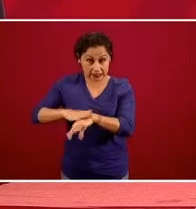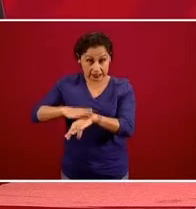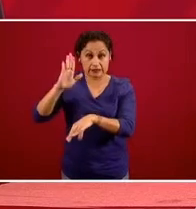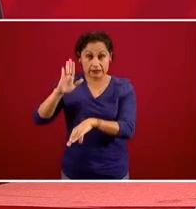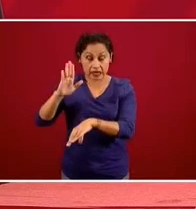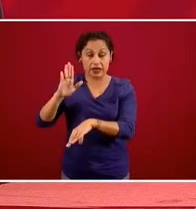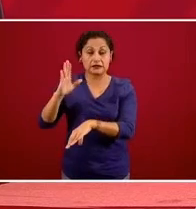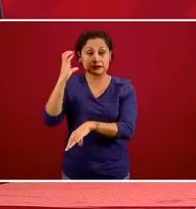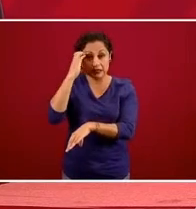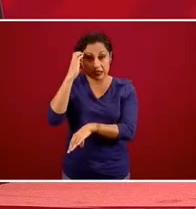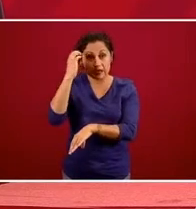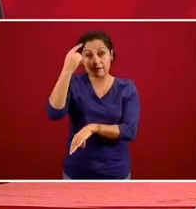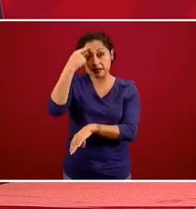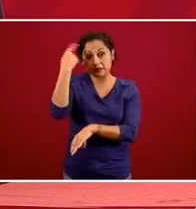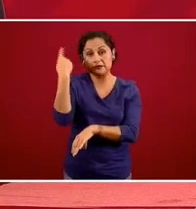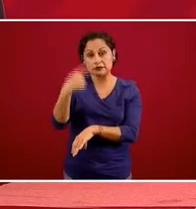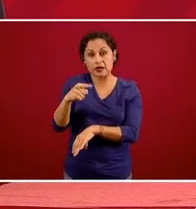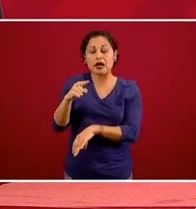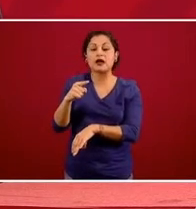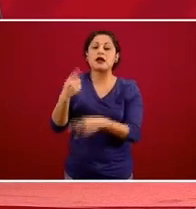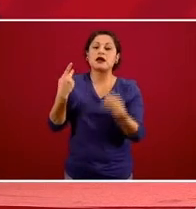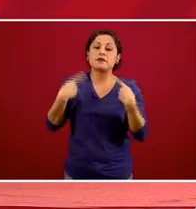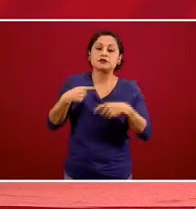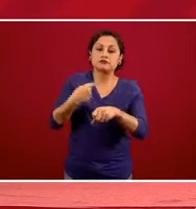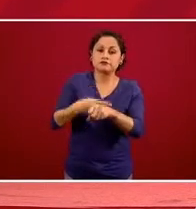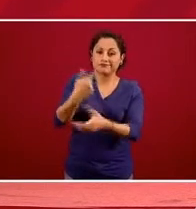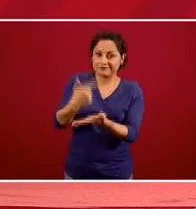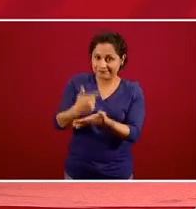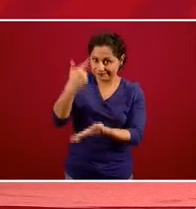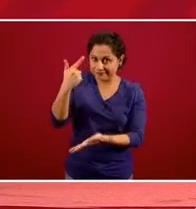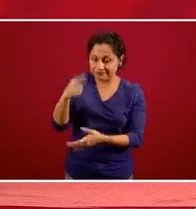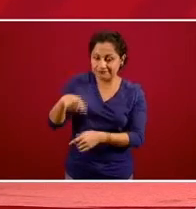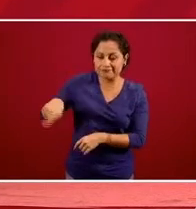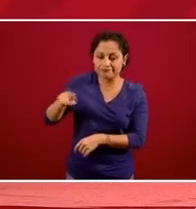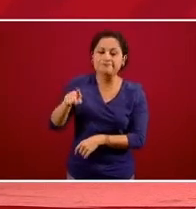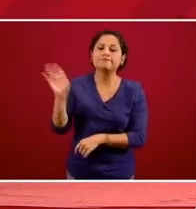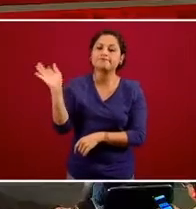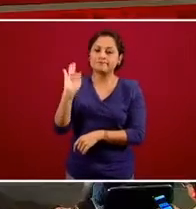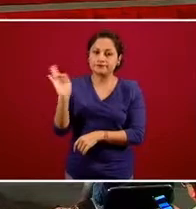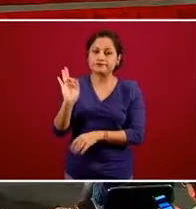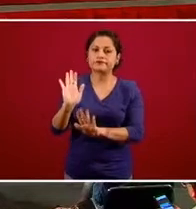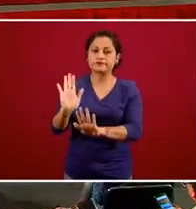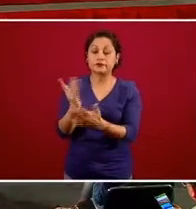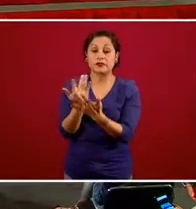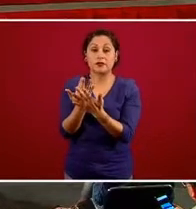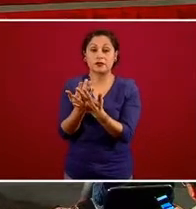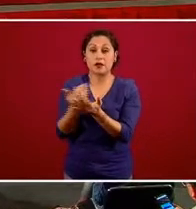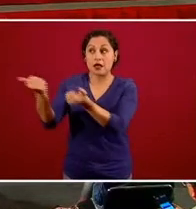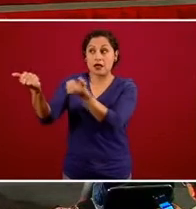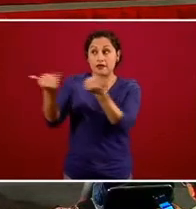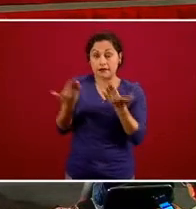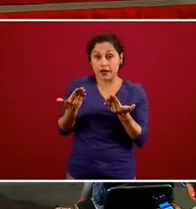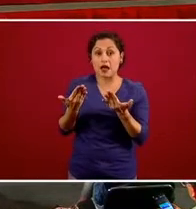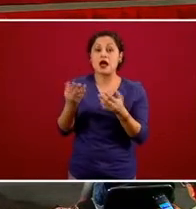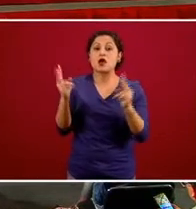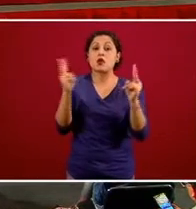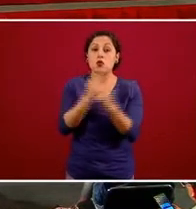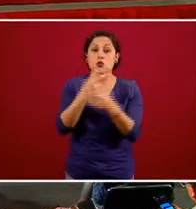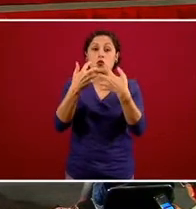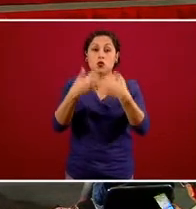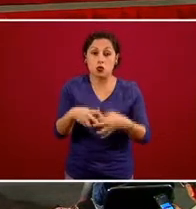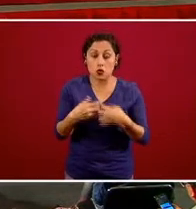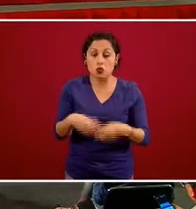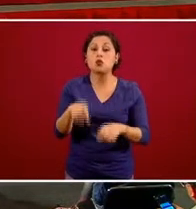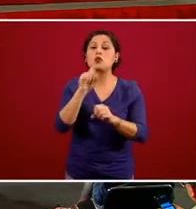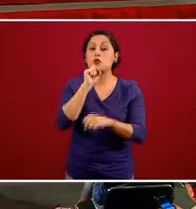beds for the intensive care units, if everything goes right. And of course, we are waiting for the ventilators and monitors that